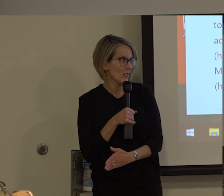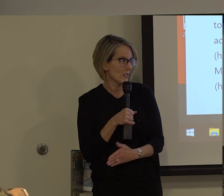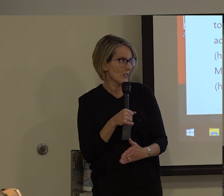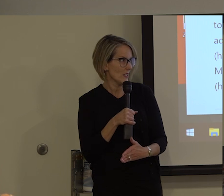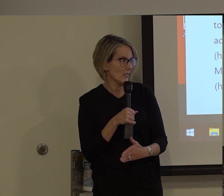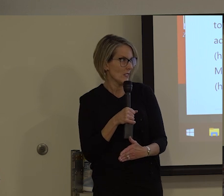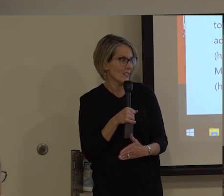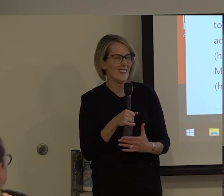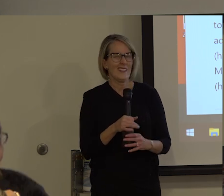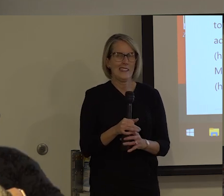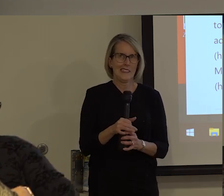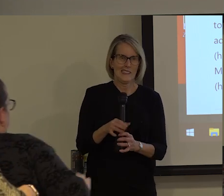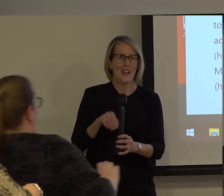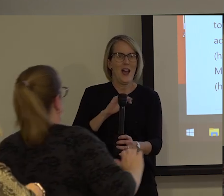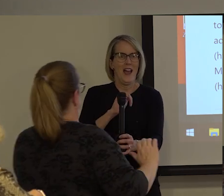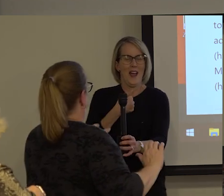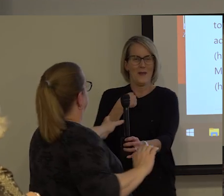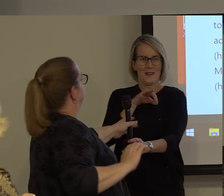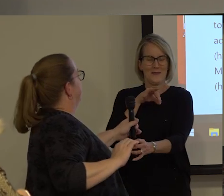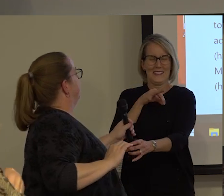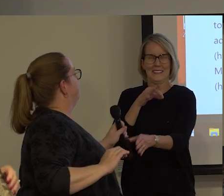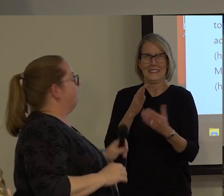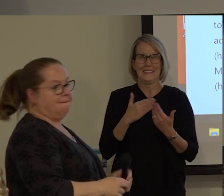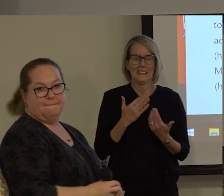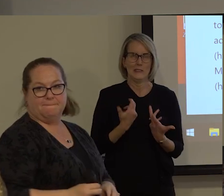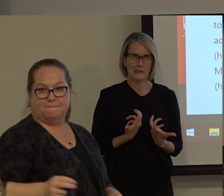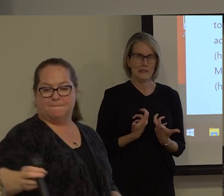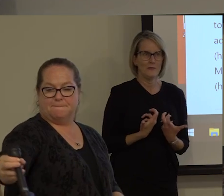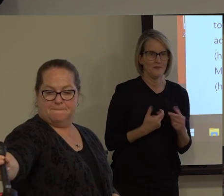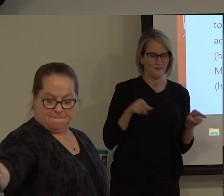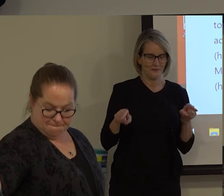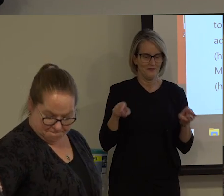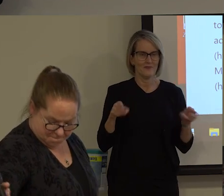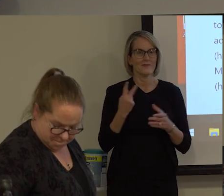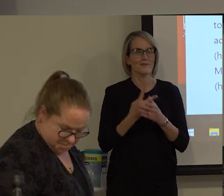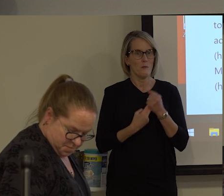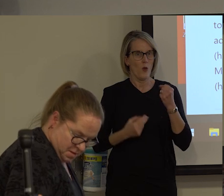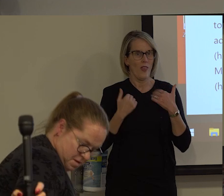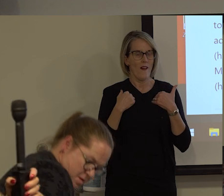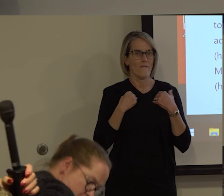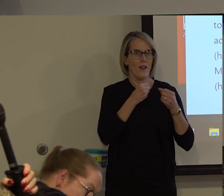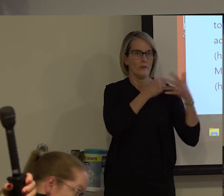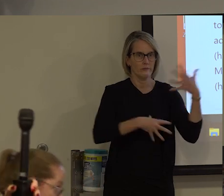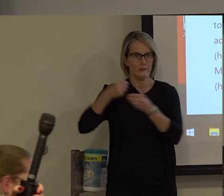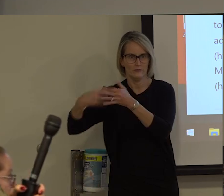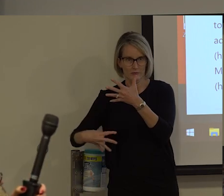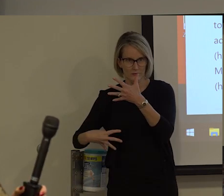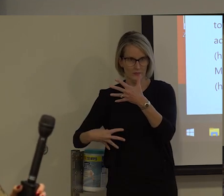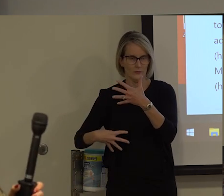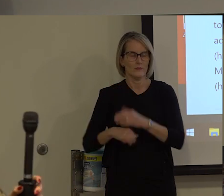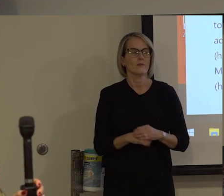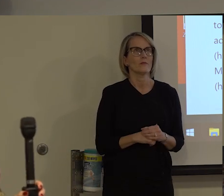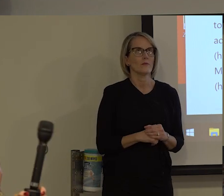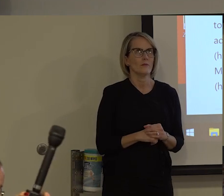They, how do I explain this in an easy way? They both have lots of capabilities. ThingLink is,